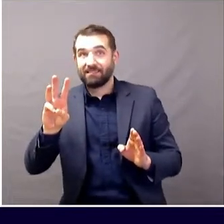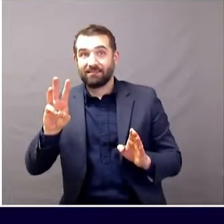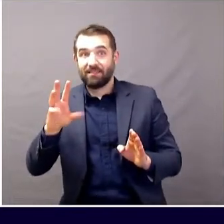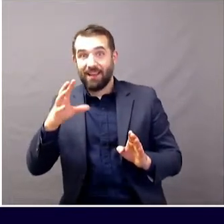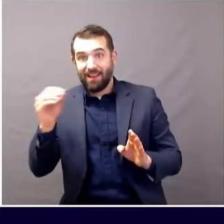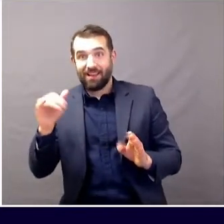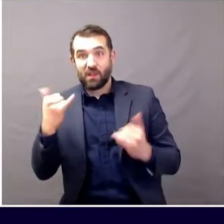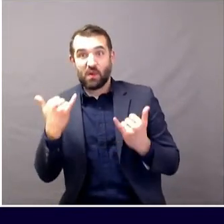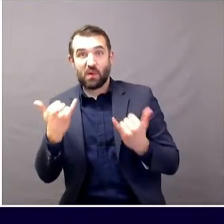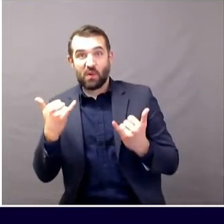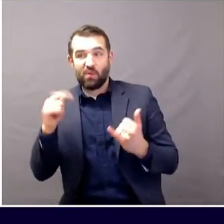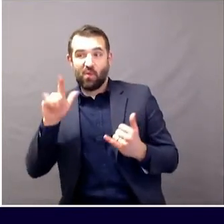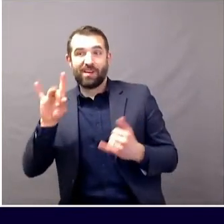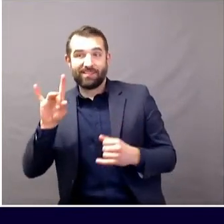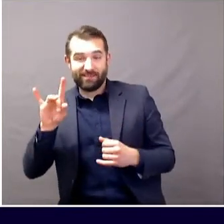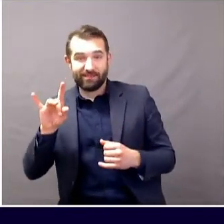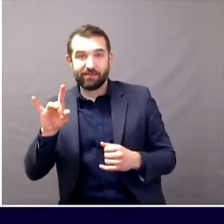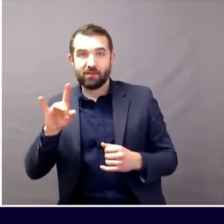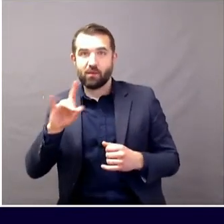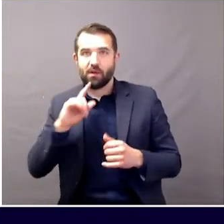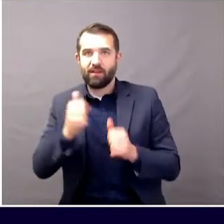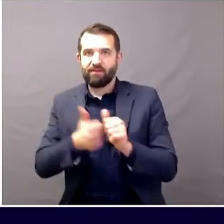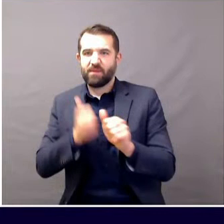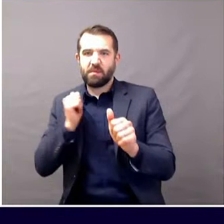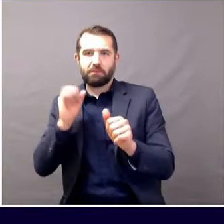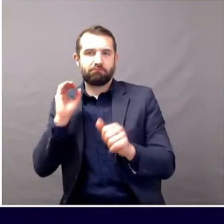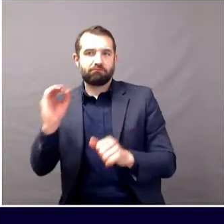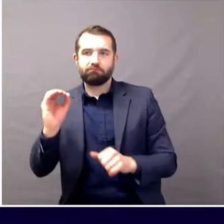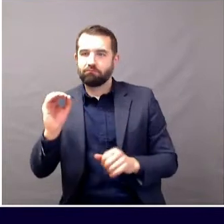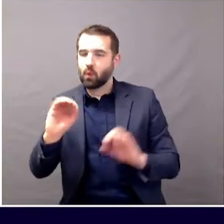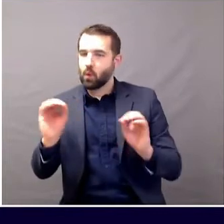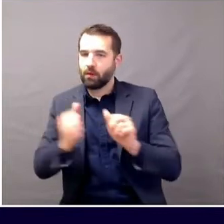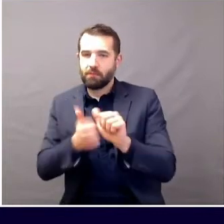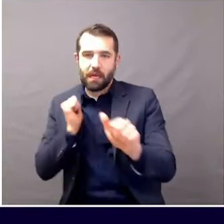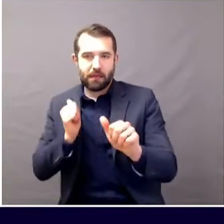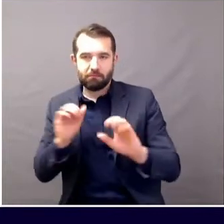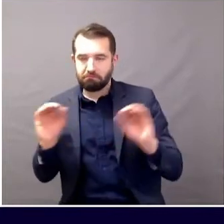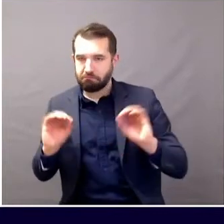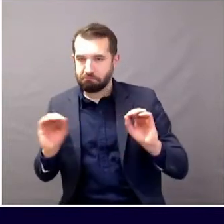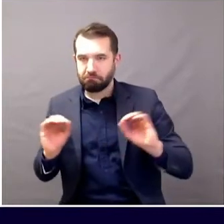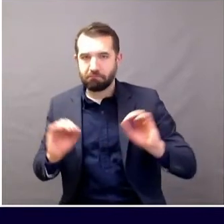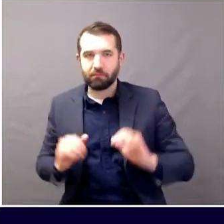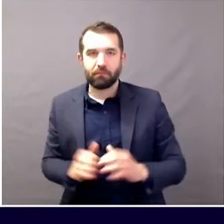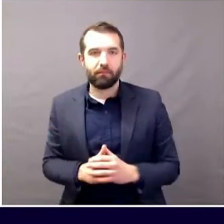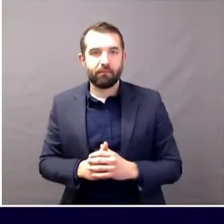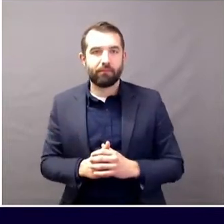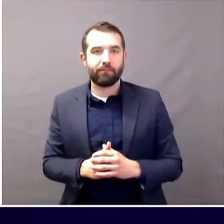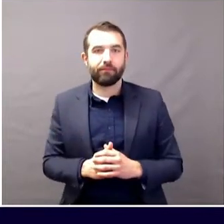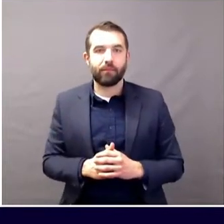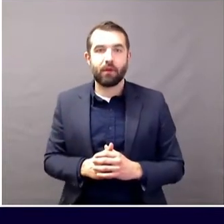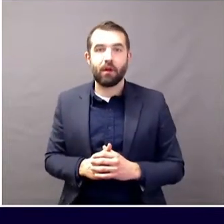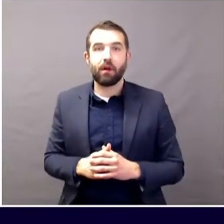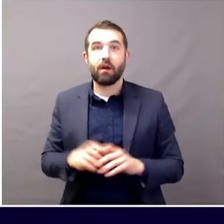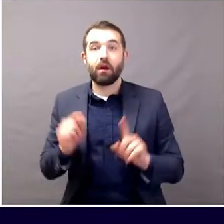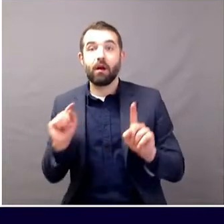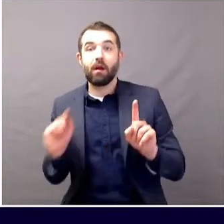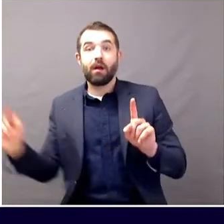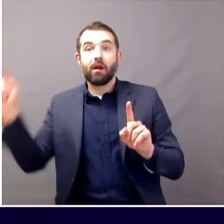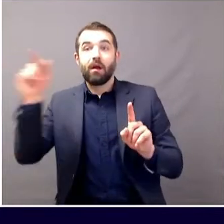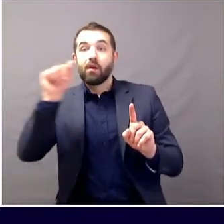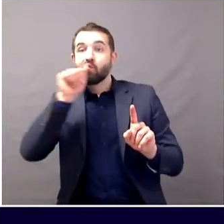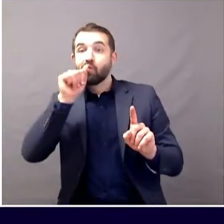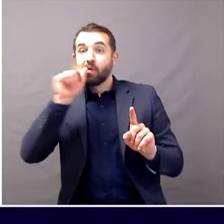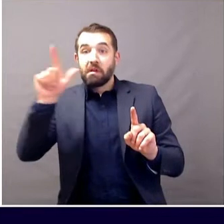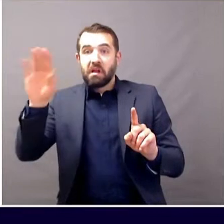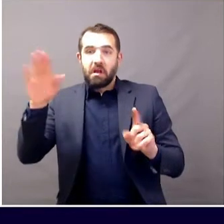28th, with 0 samples in our freezers and 0 backlog. I don't know simply about what's going on at other laboratories